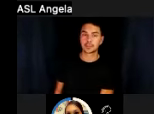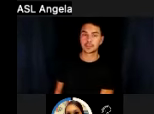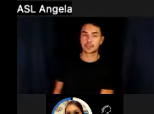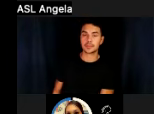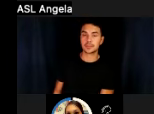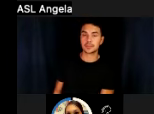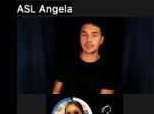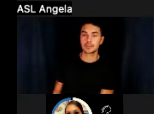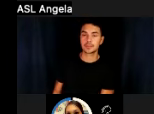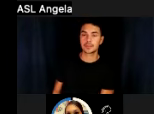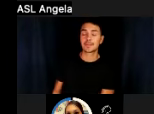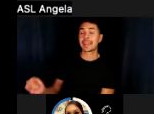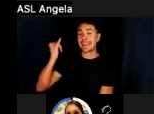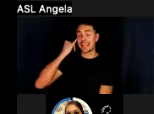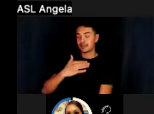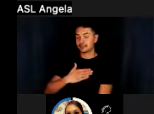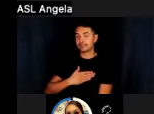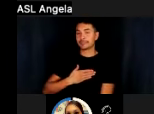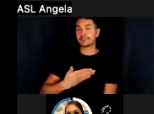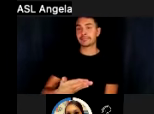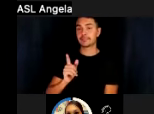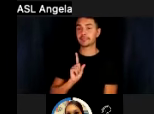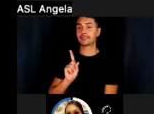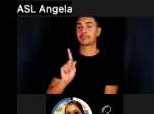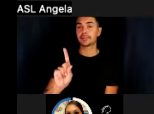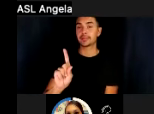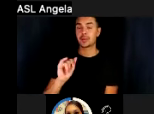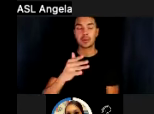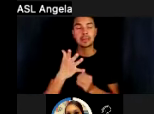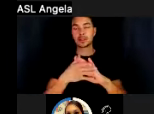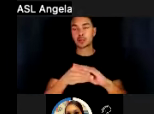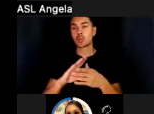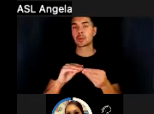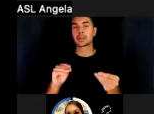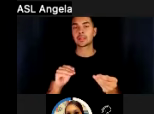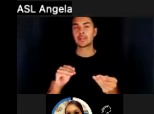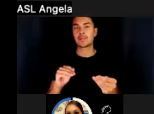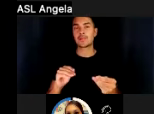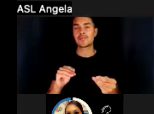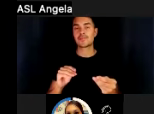when they come forward, if they come forward, if someone else tells their story?